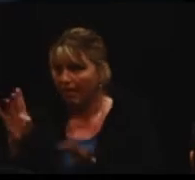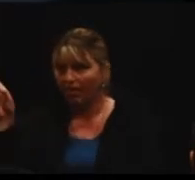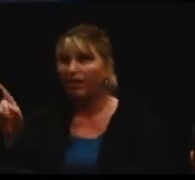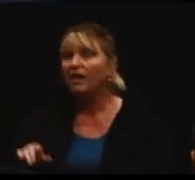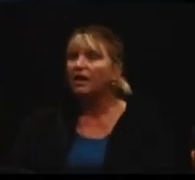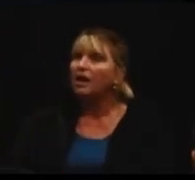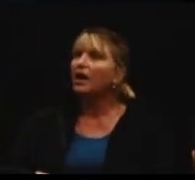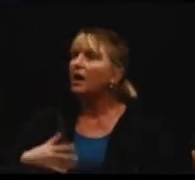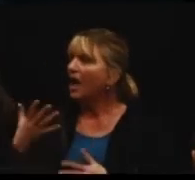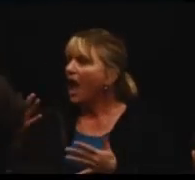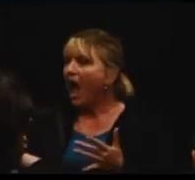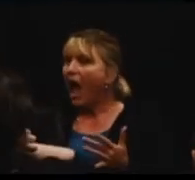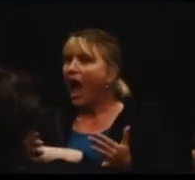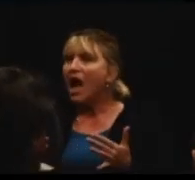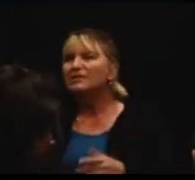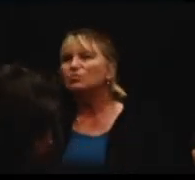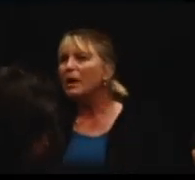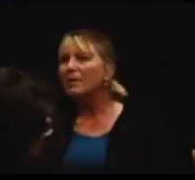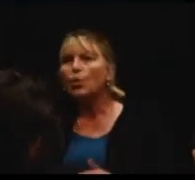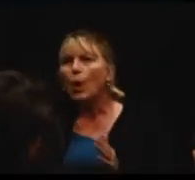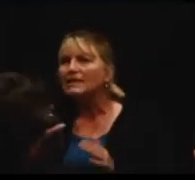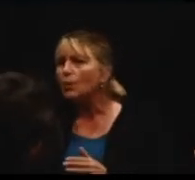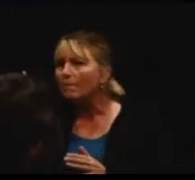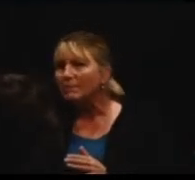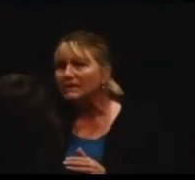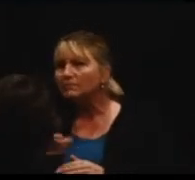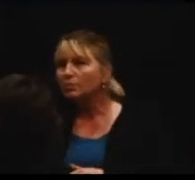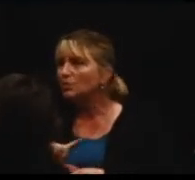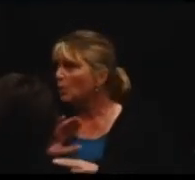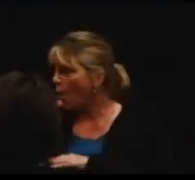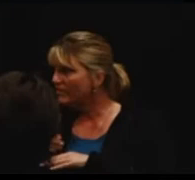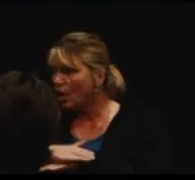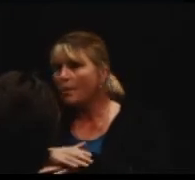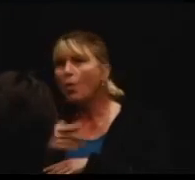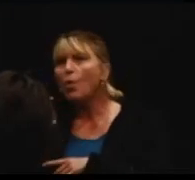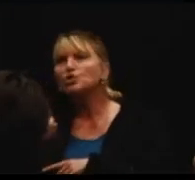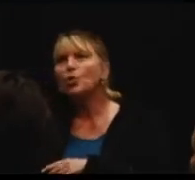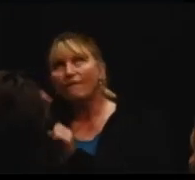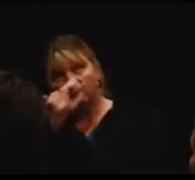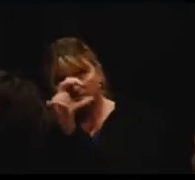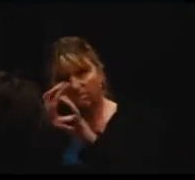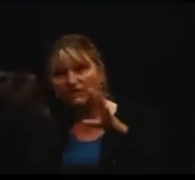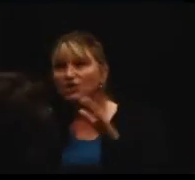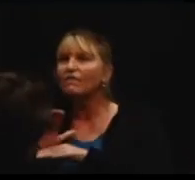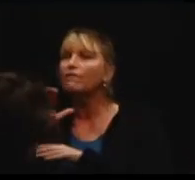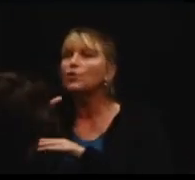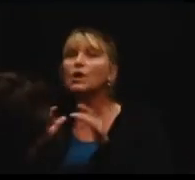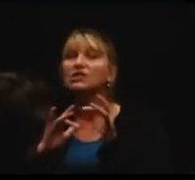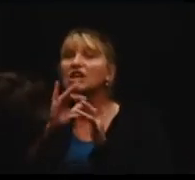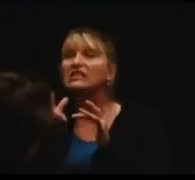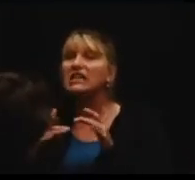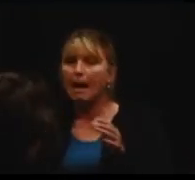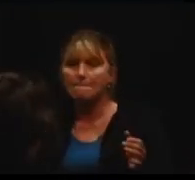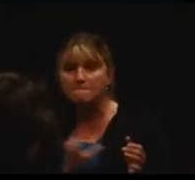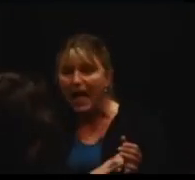that what's your, in a minute or less than a minute, because that's going to go over time, what's your vision of a future internet-empowered New